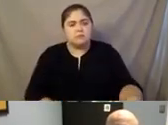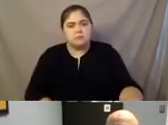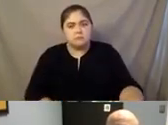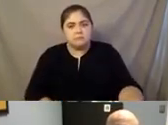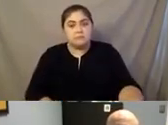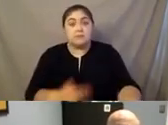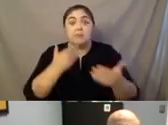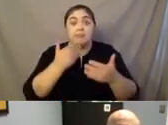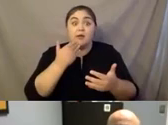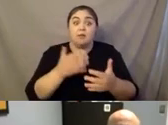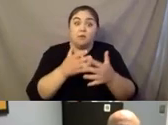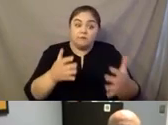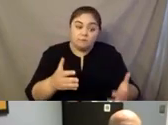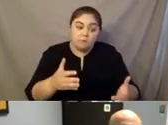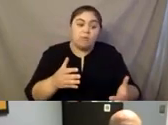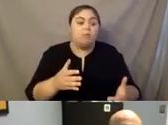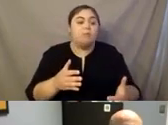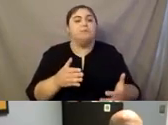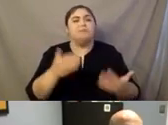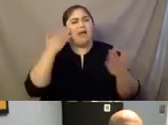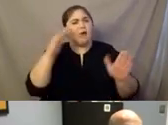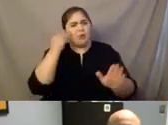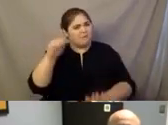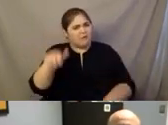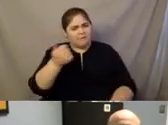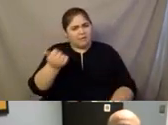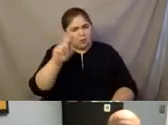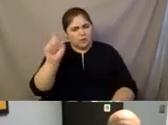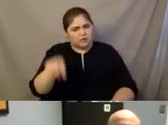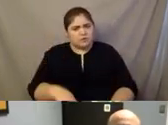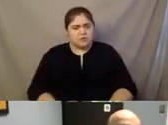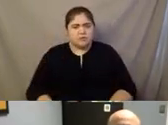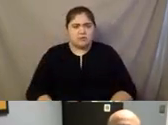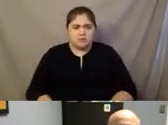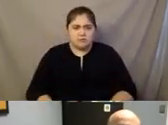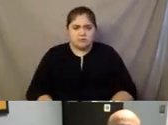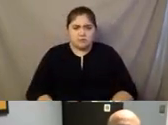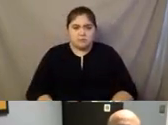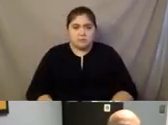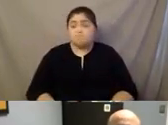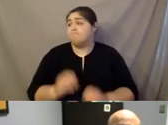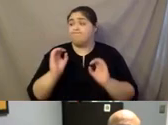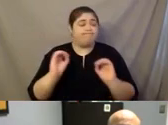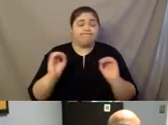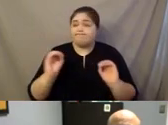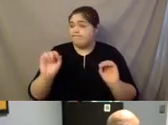thank you very much. And Lori, I don't know if there's any other questions. There were no other